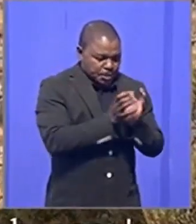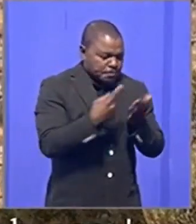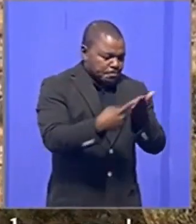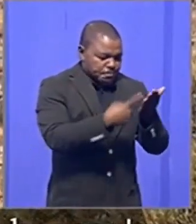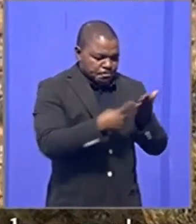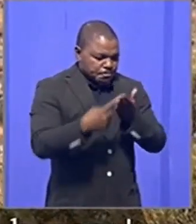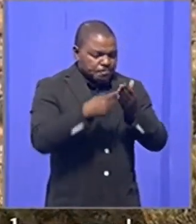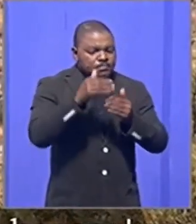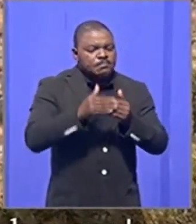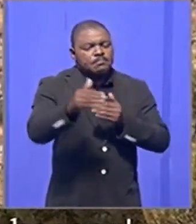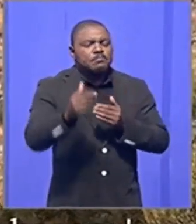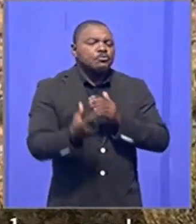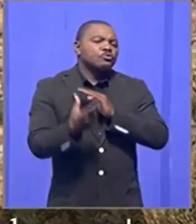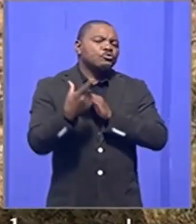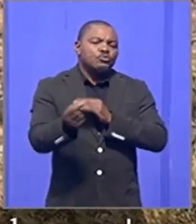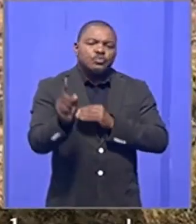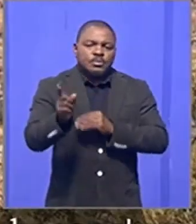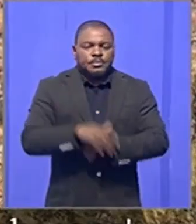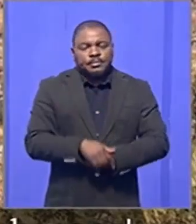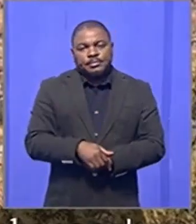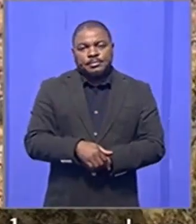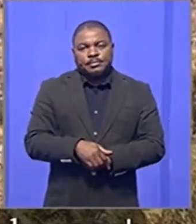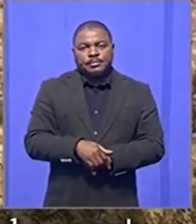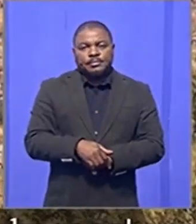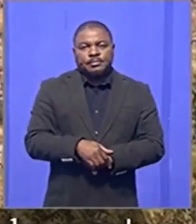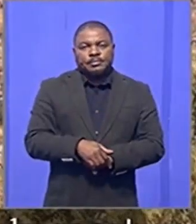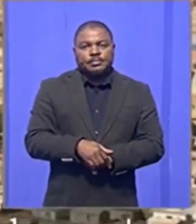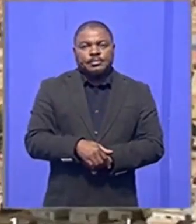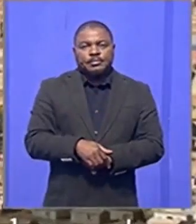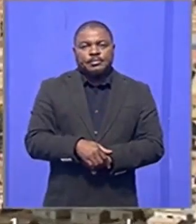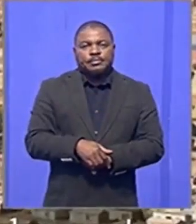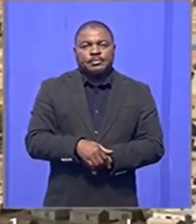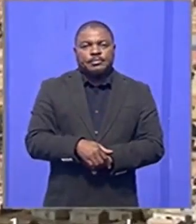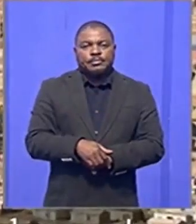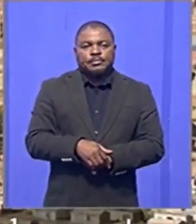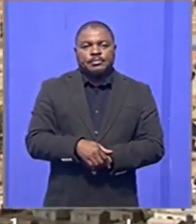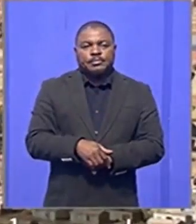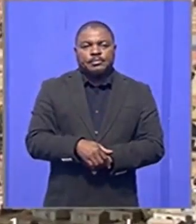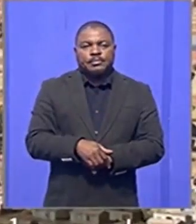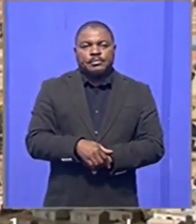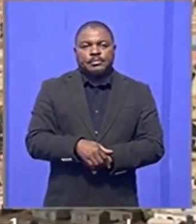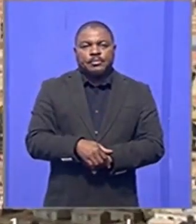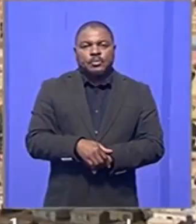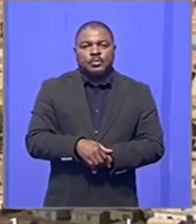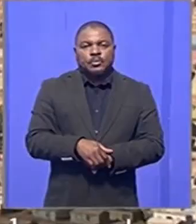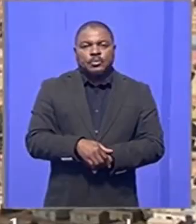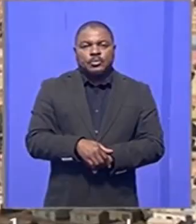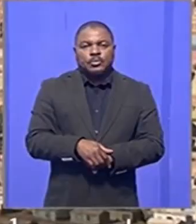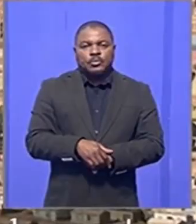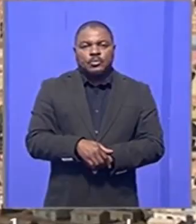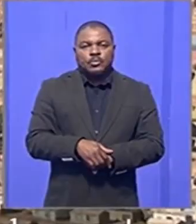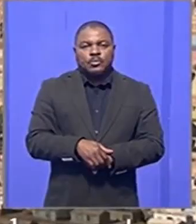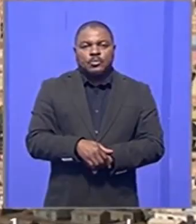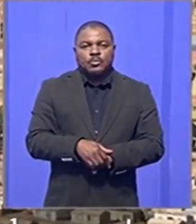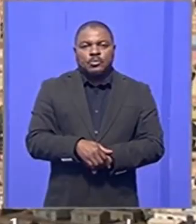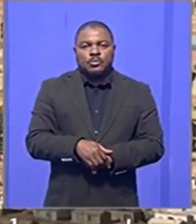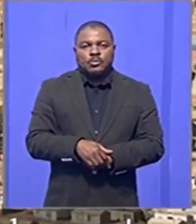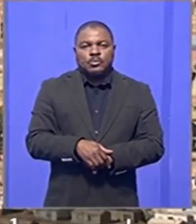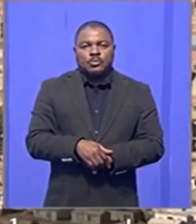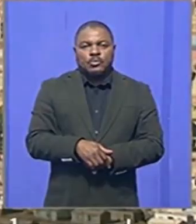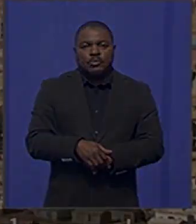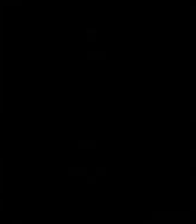ka mohato o tla latela. Magala Masiteng, Lefapheng la Ditaba ho SABC